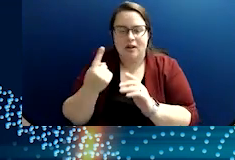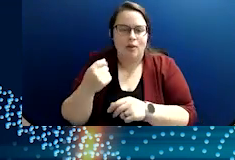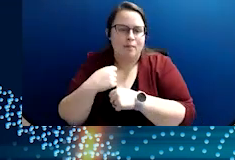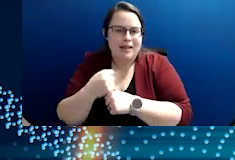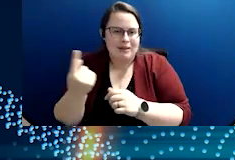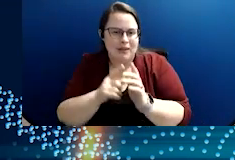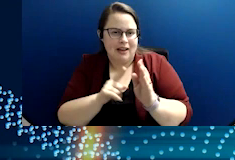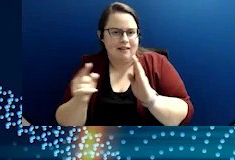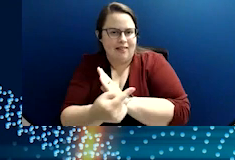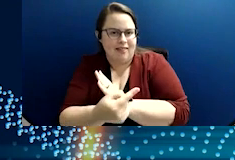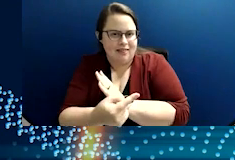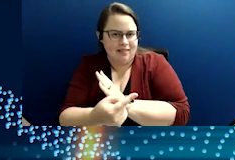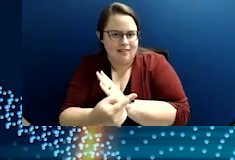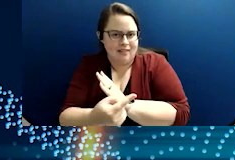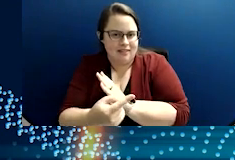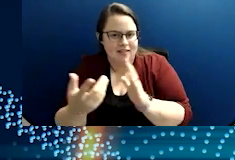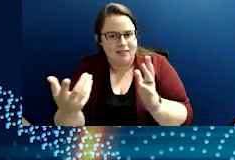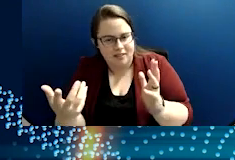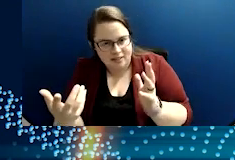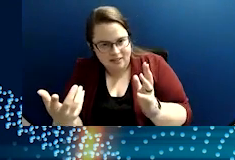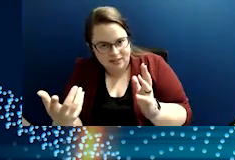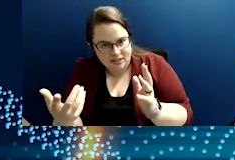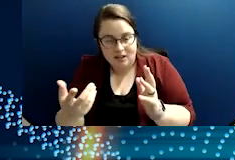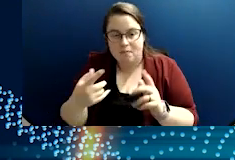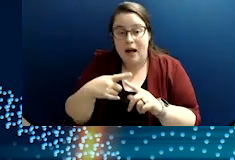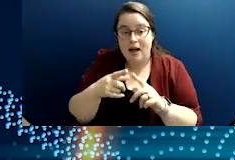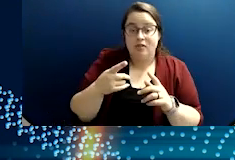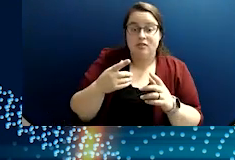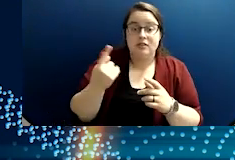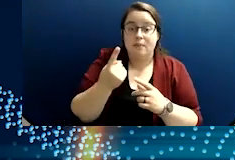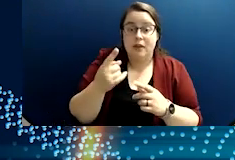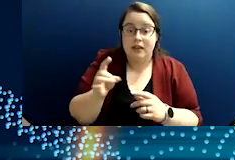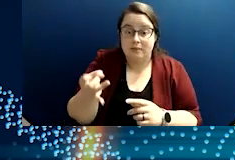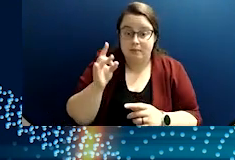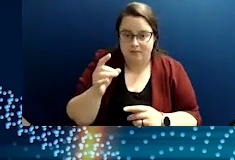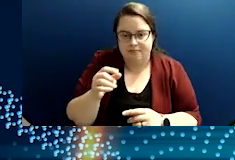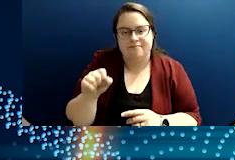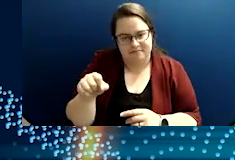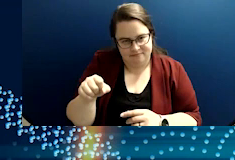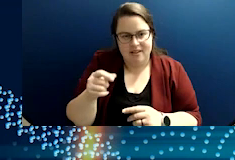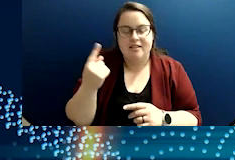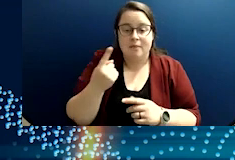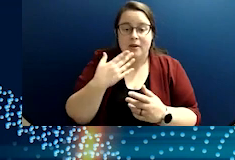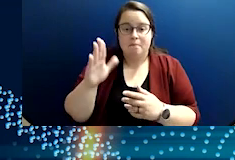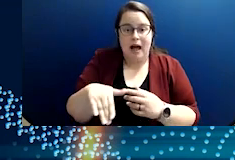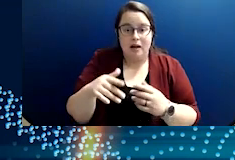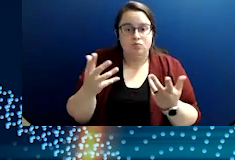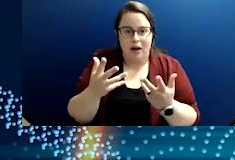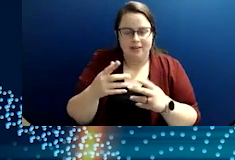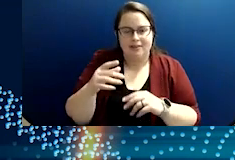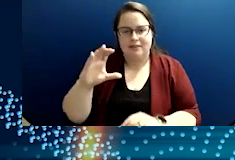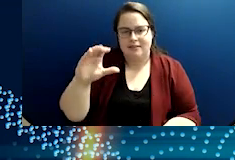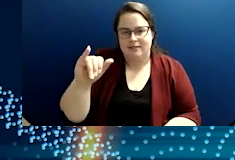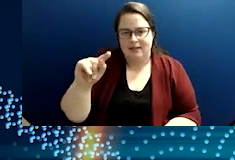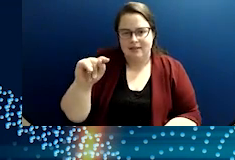is you can go after the things that it sucks at, like it sucks at citations. So it will not work well with the citations. So if you put citations, you just